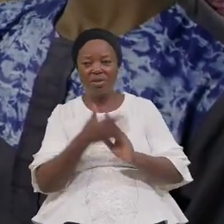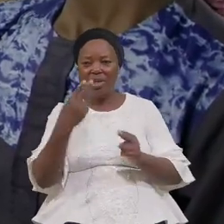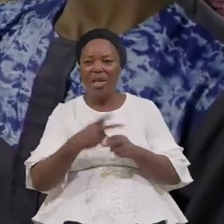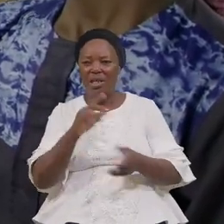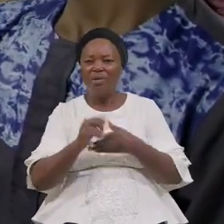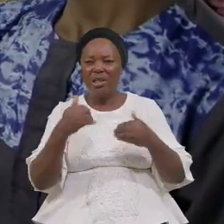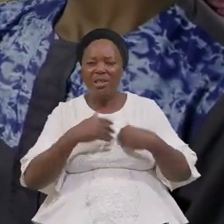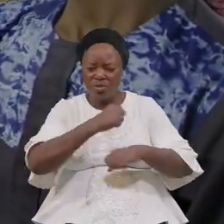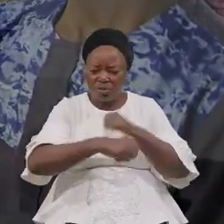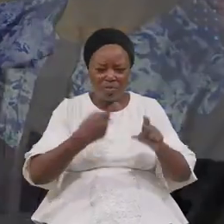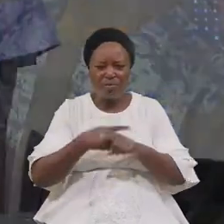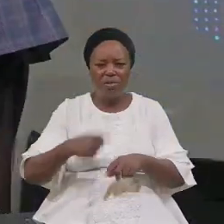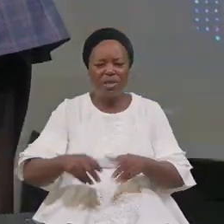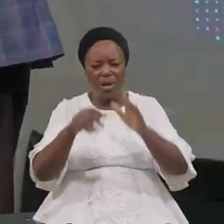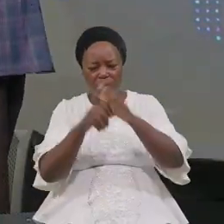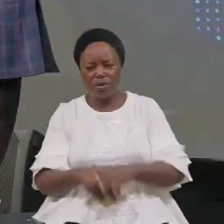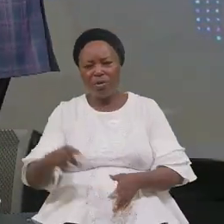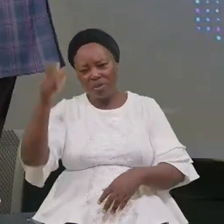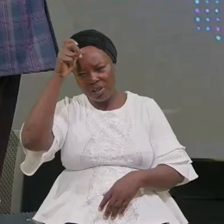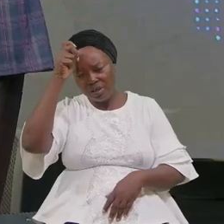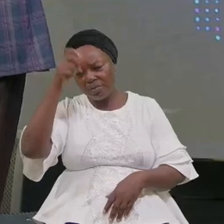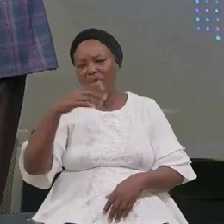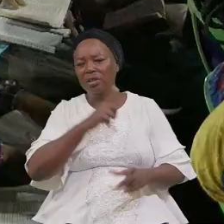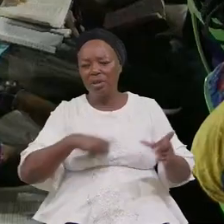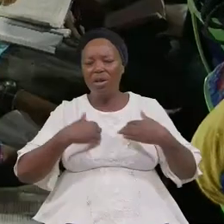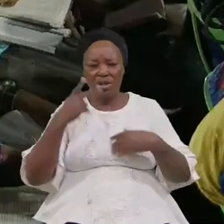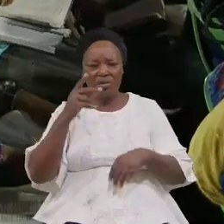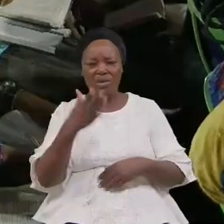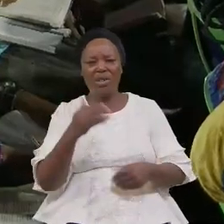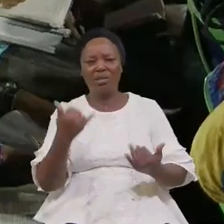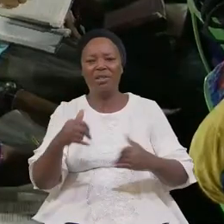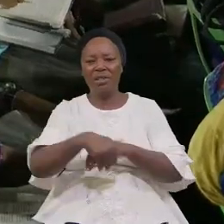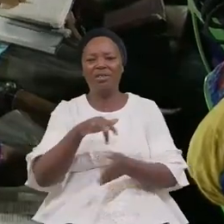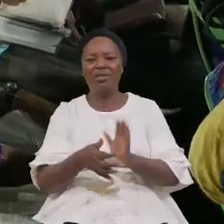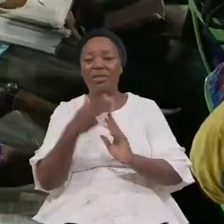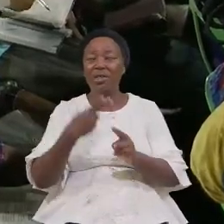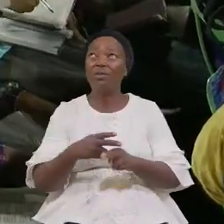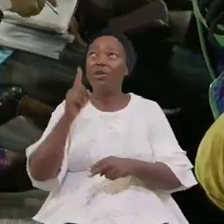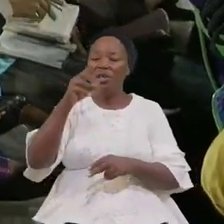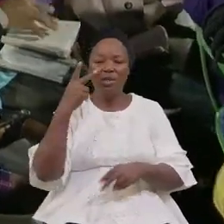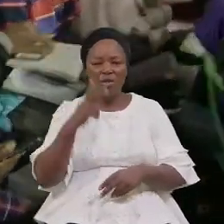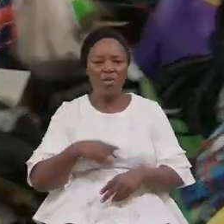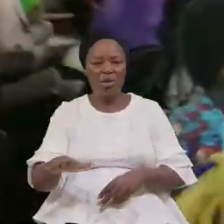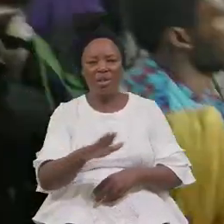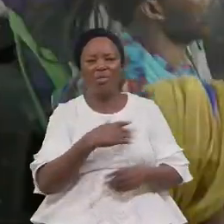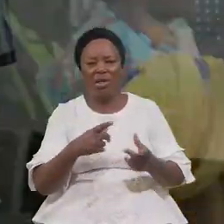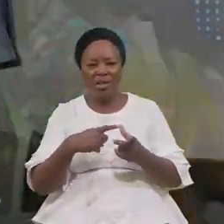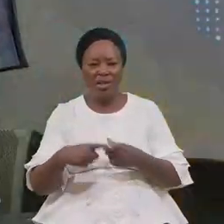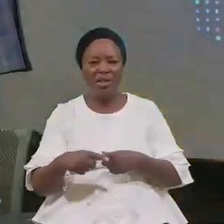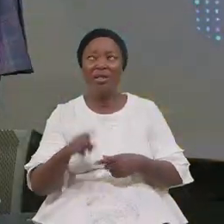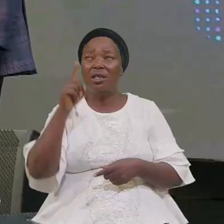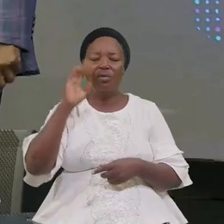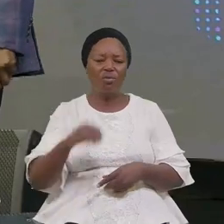attack, affliction, oppression, he has seen you there tonight. He saw them, and he was moved